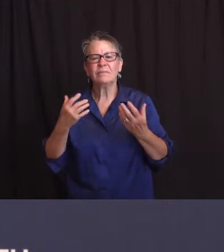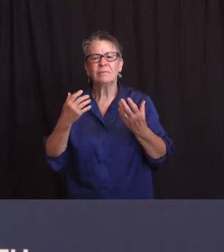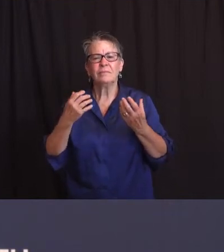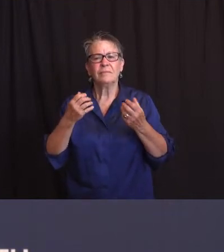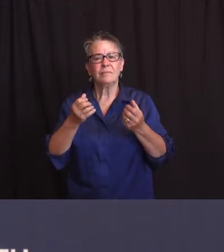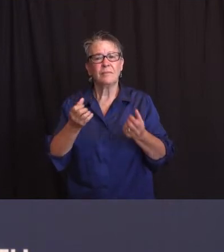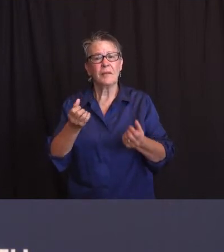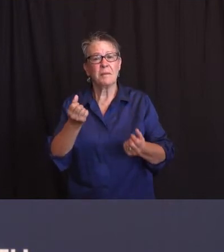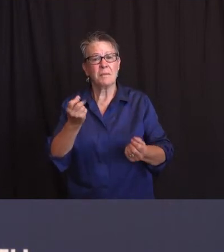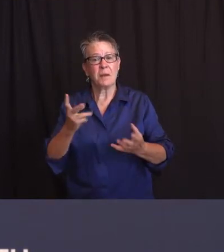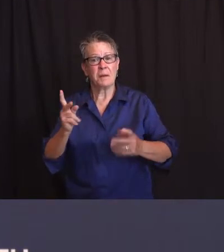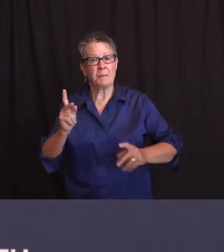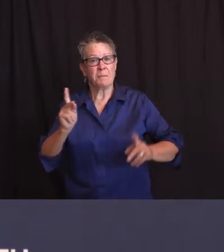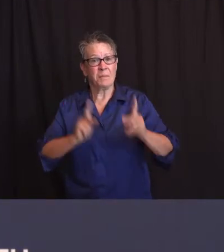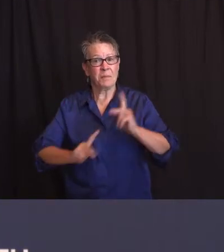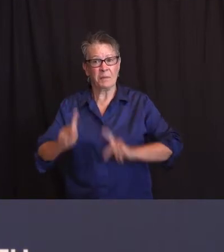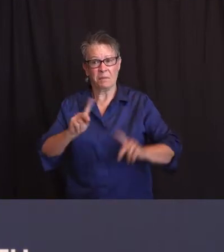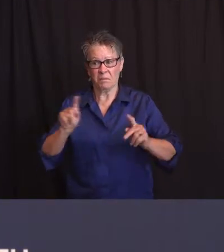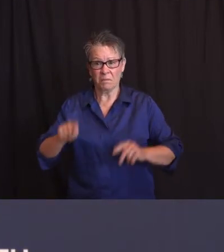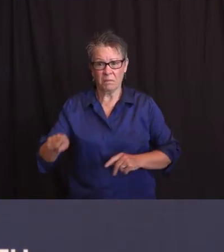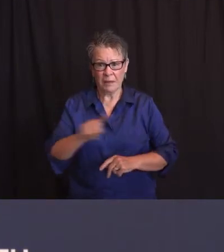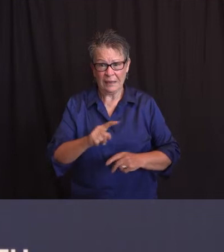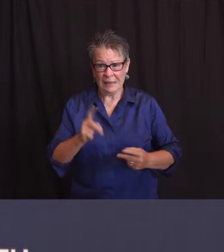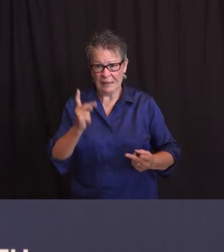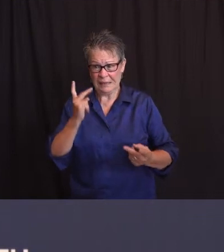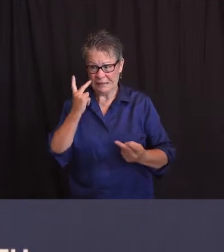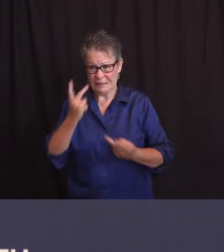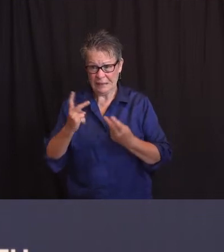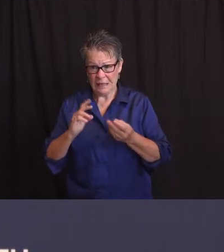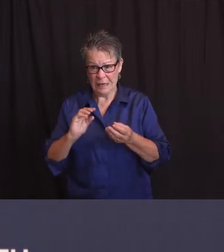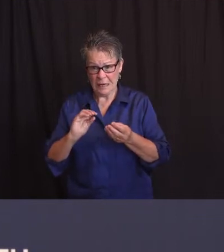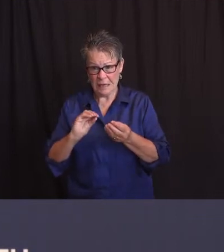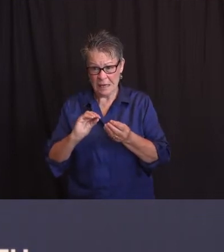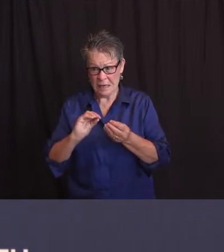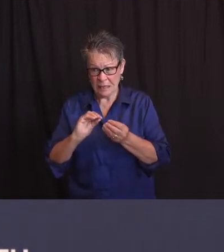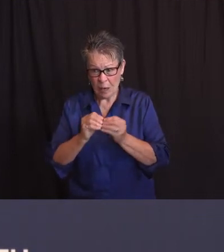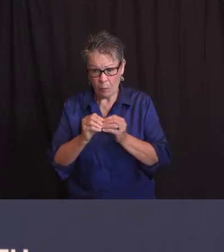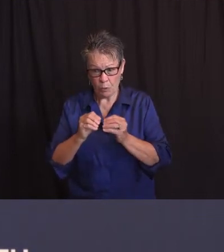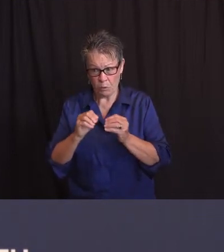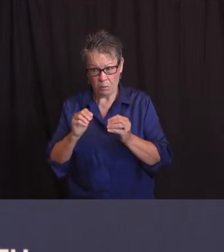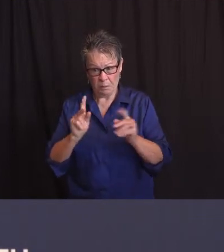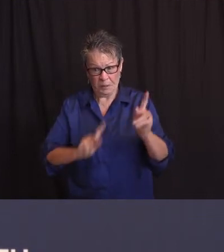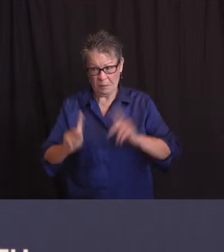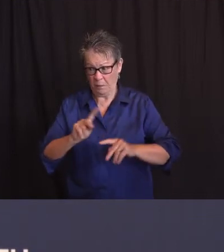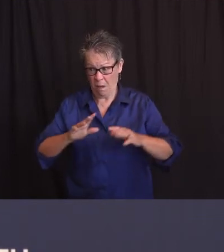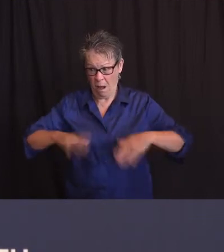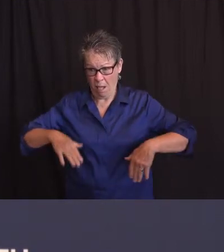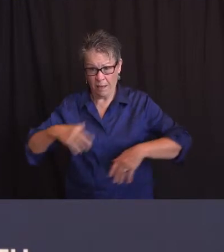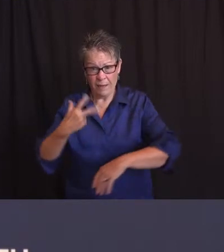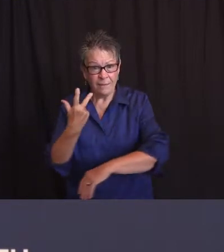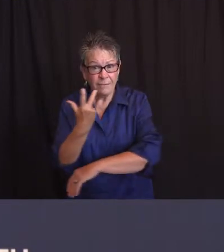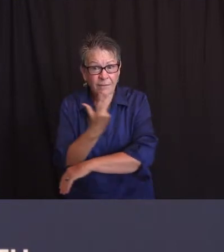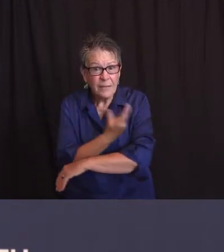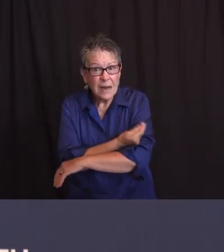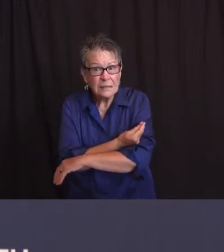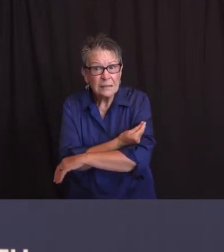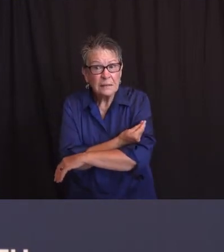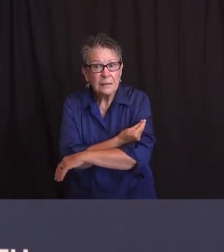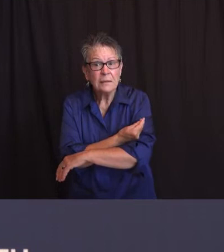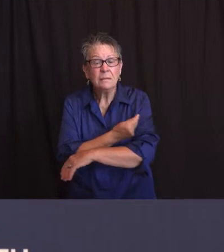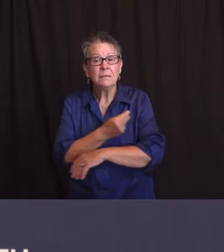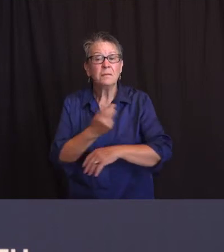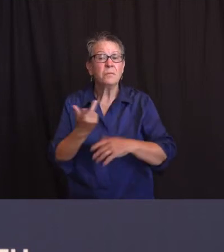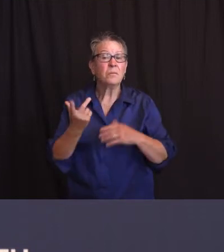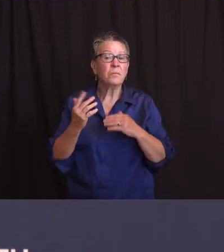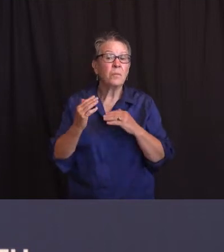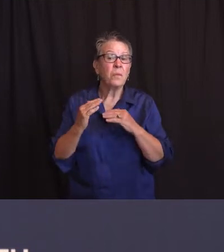remaining unvaccinated in New Jersey, over half, I think you said 57%, are open to getting